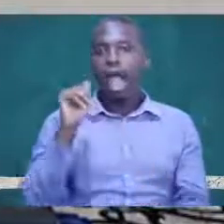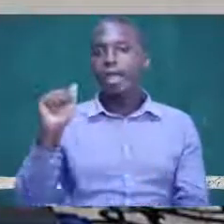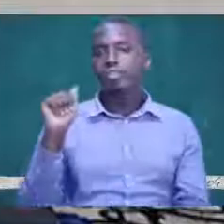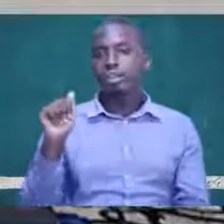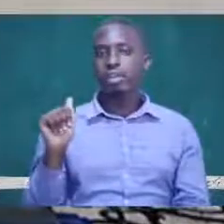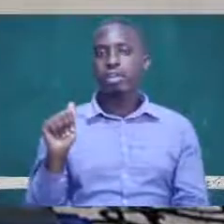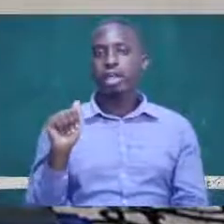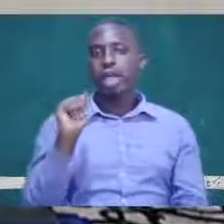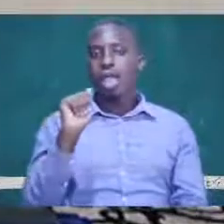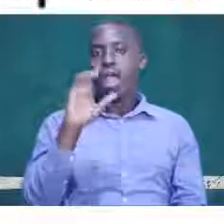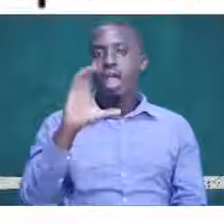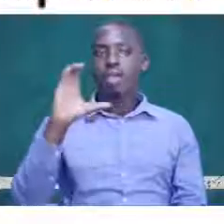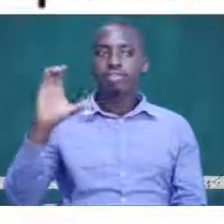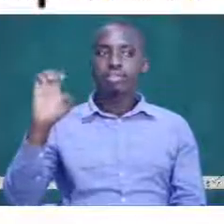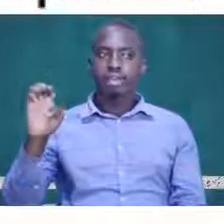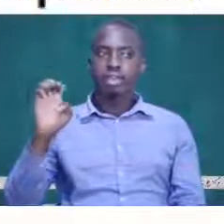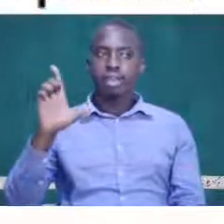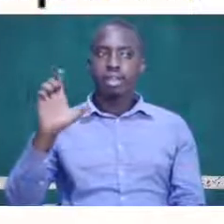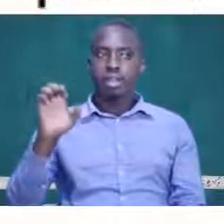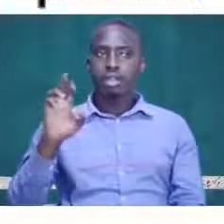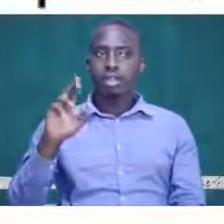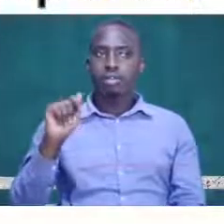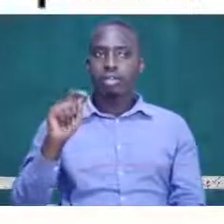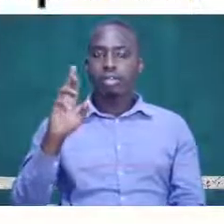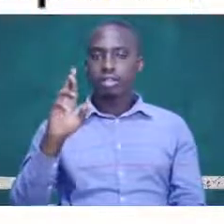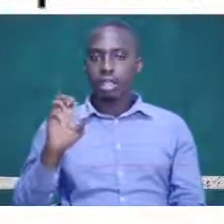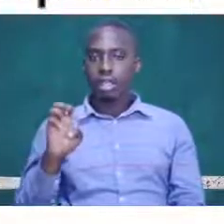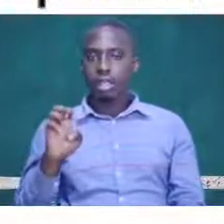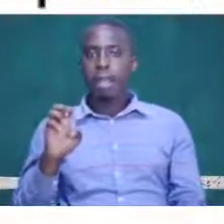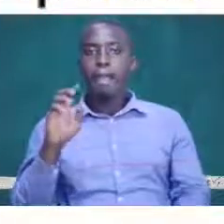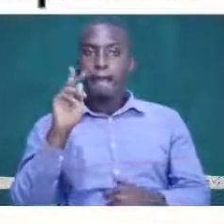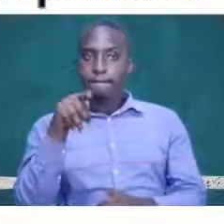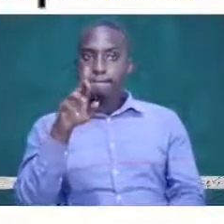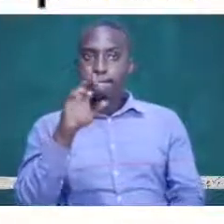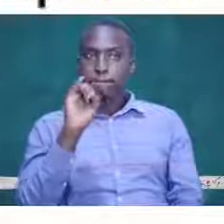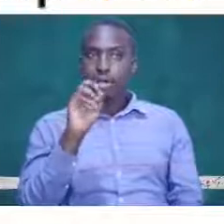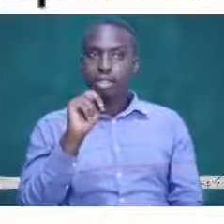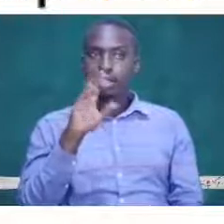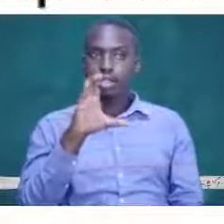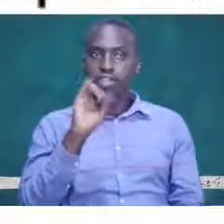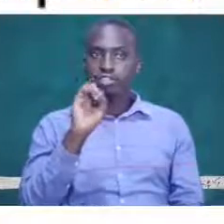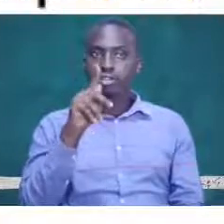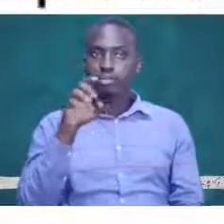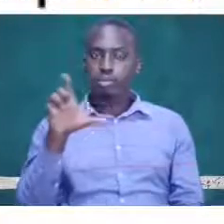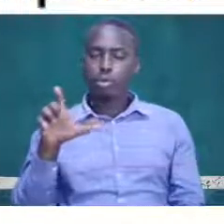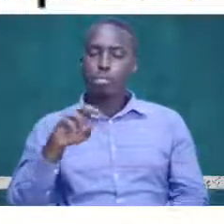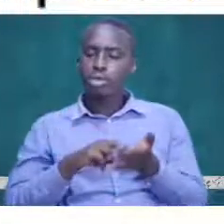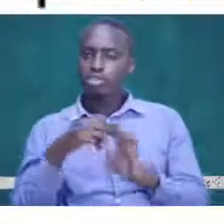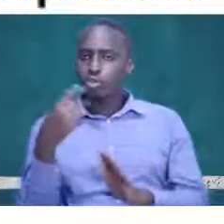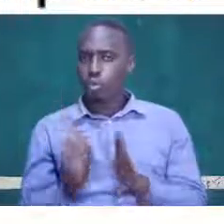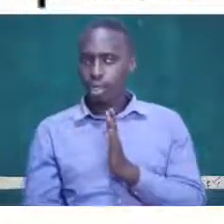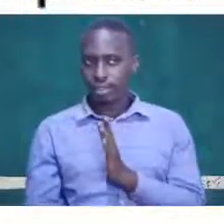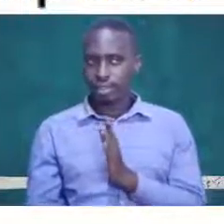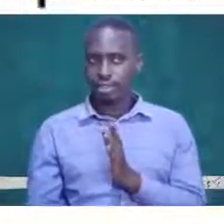accelerator principle, which is our lesson today. What is accelerator principle? What is meant